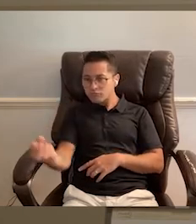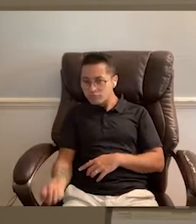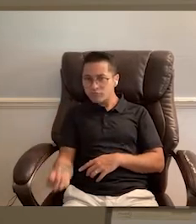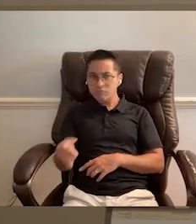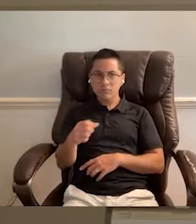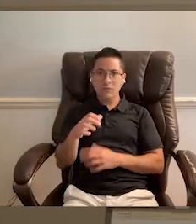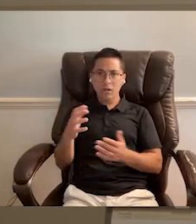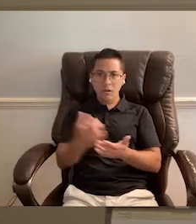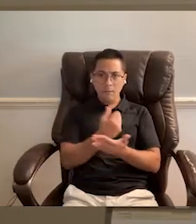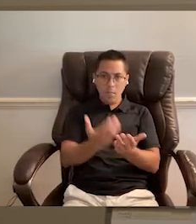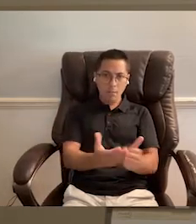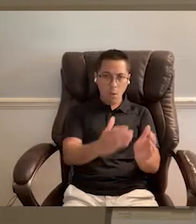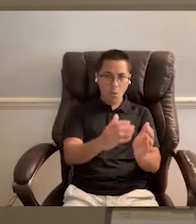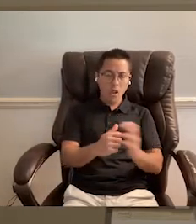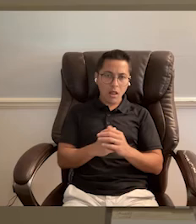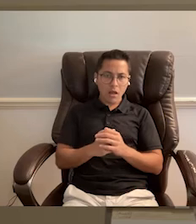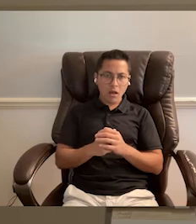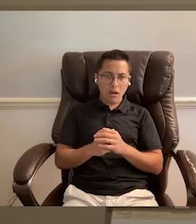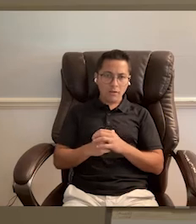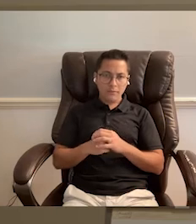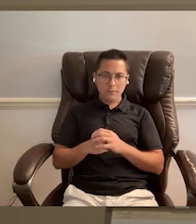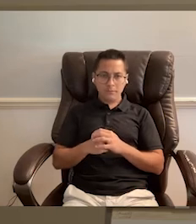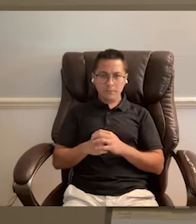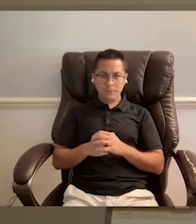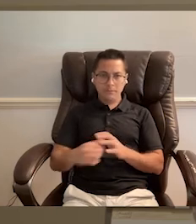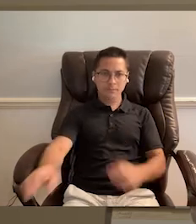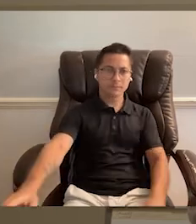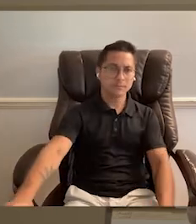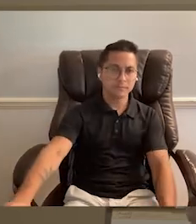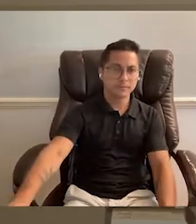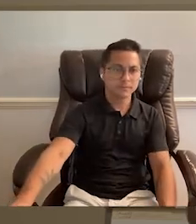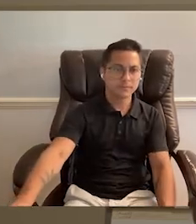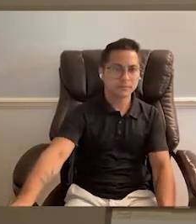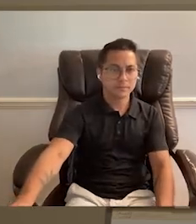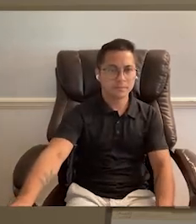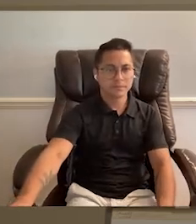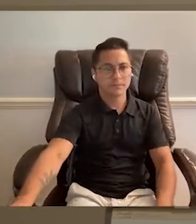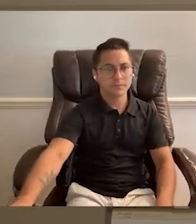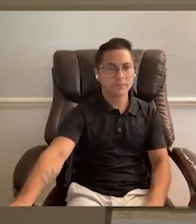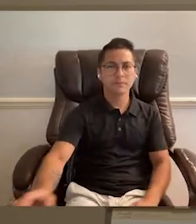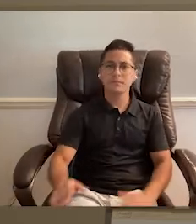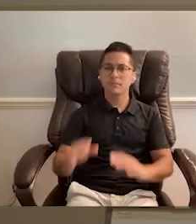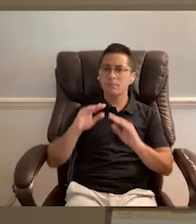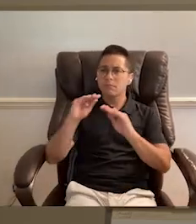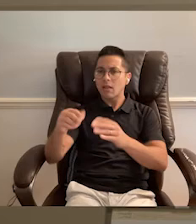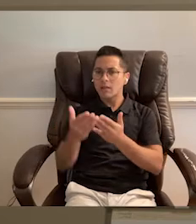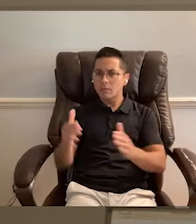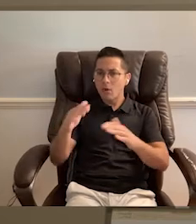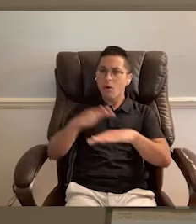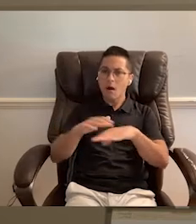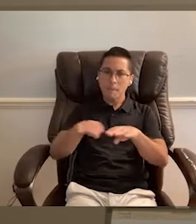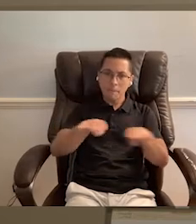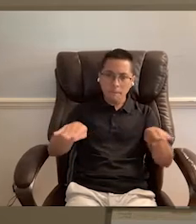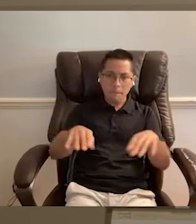expressions. And we found out this actually very, very useful for children as well. We made Connect 4